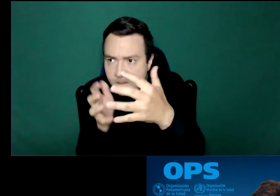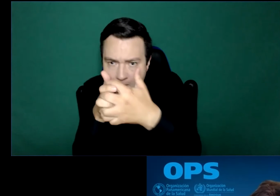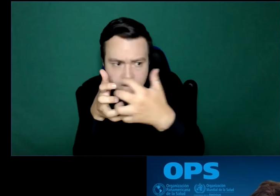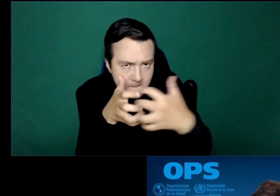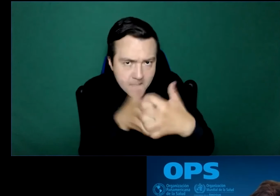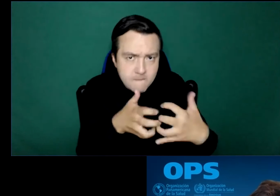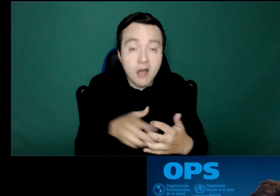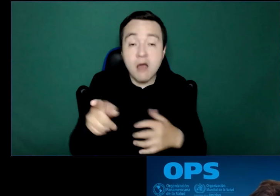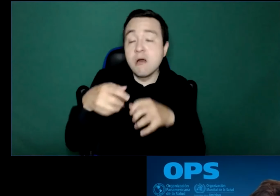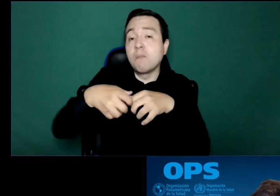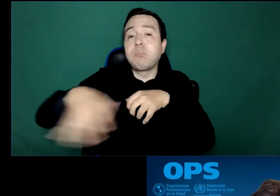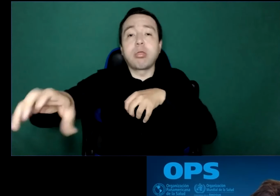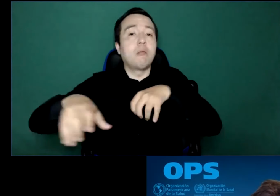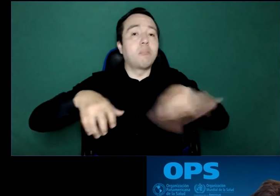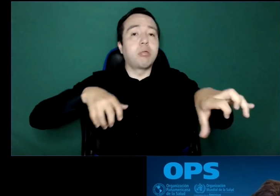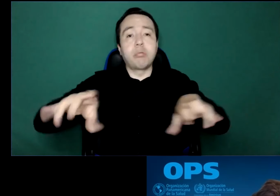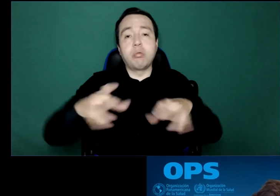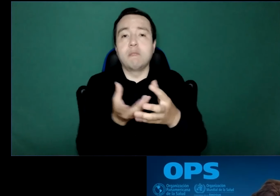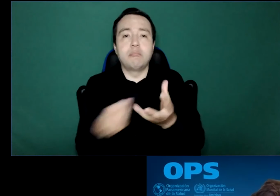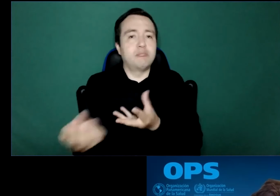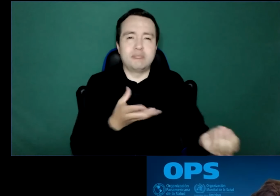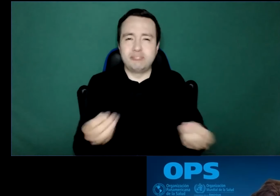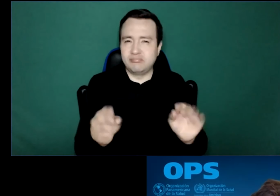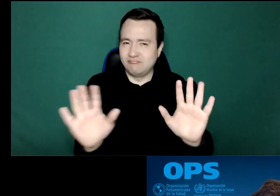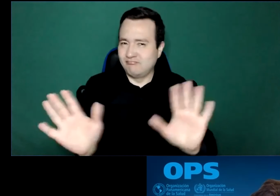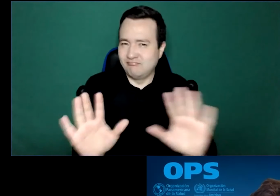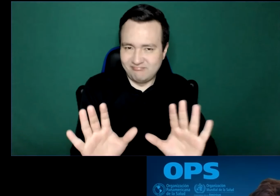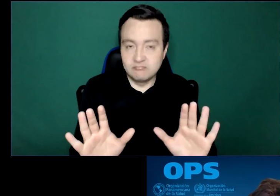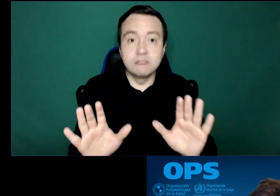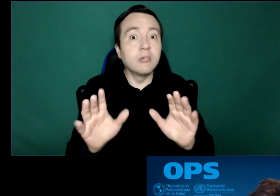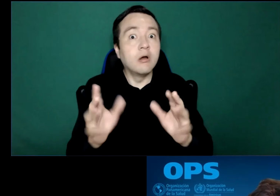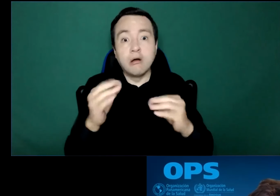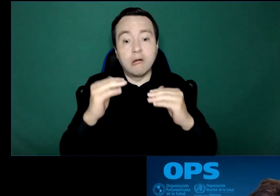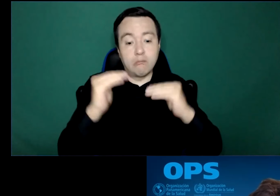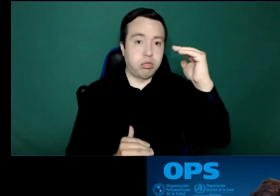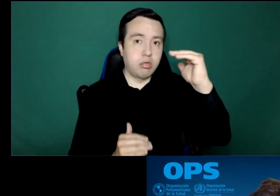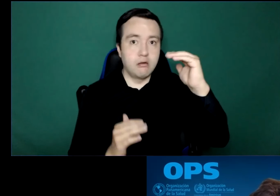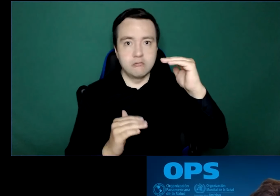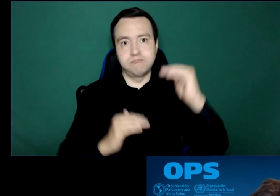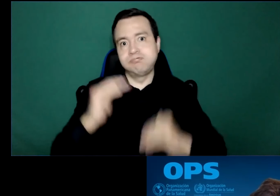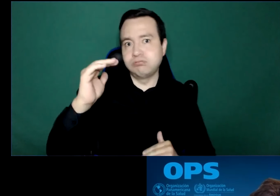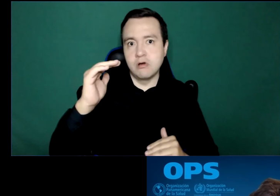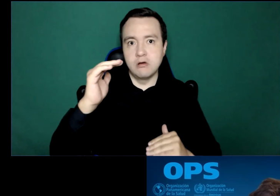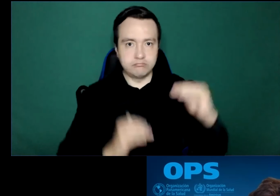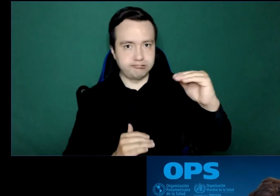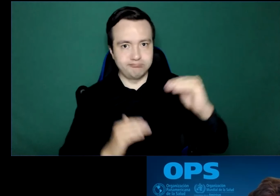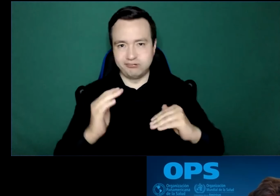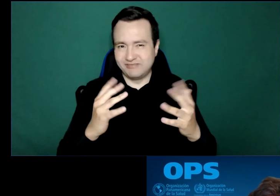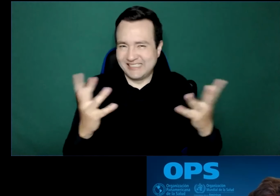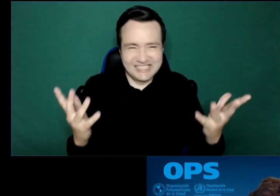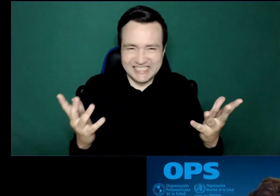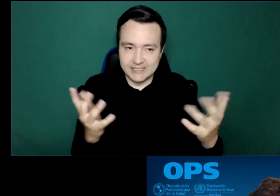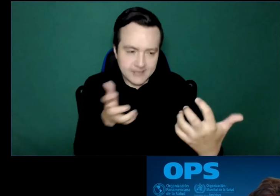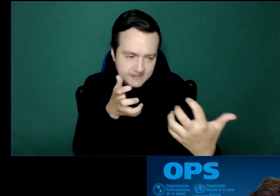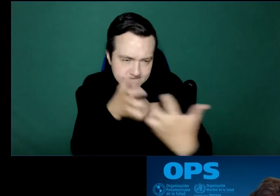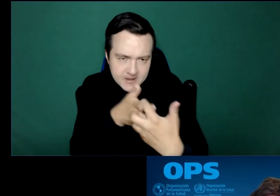explicit, overcoming fragmentation and segmentation, and approaching inequities and social determinants in